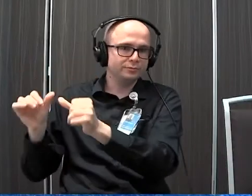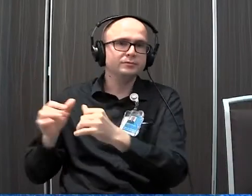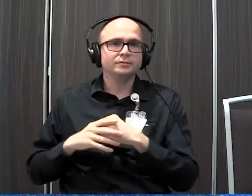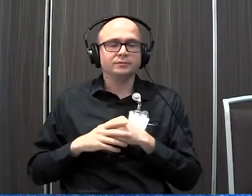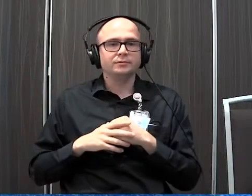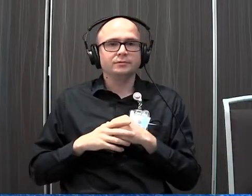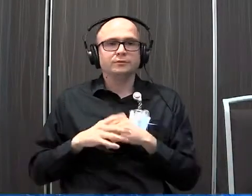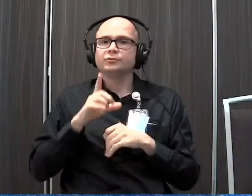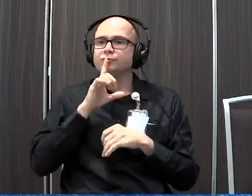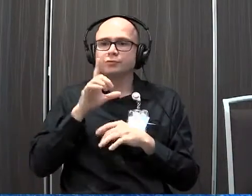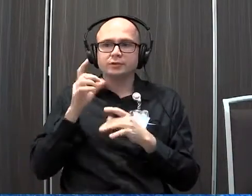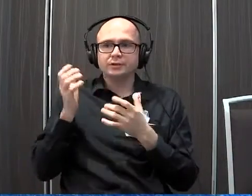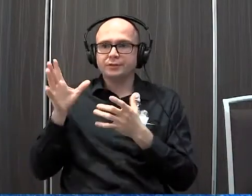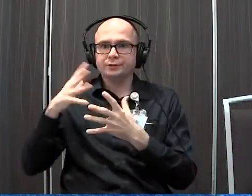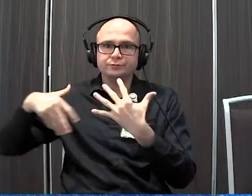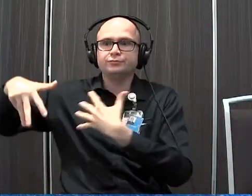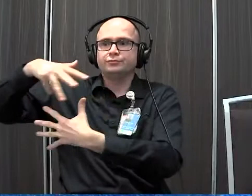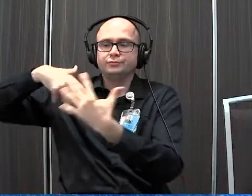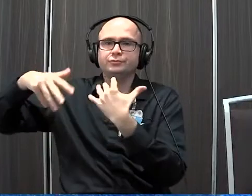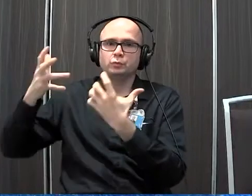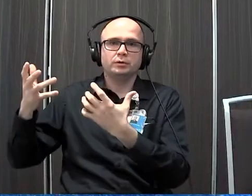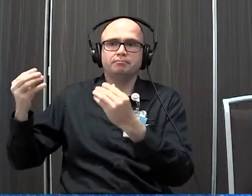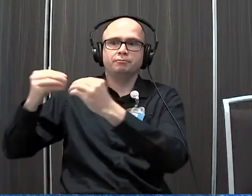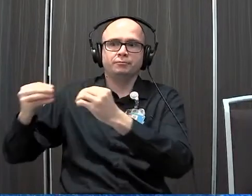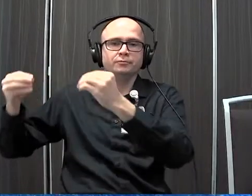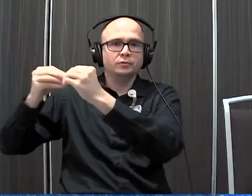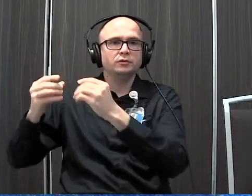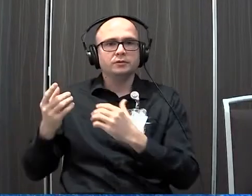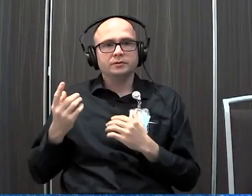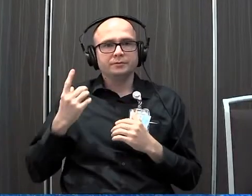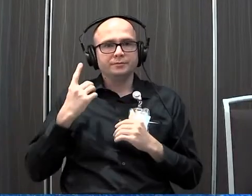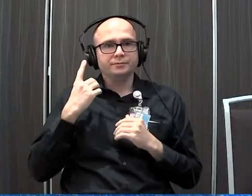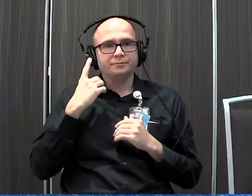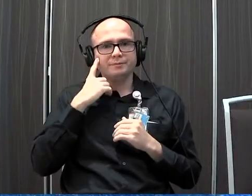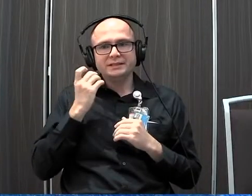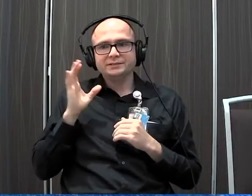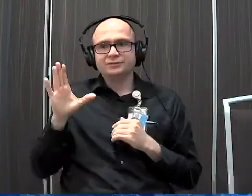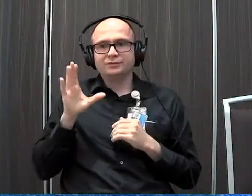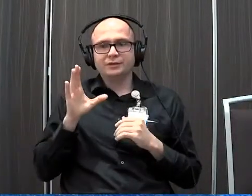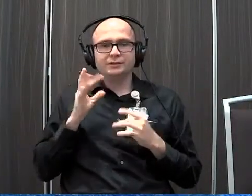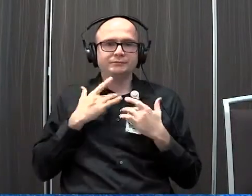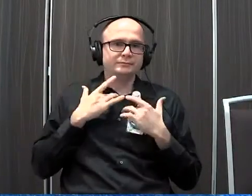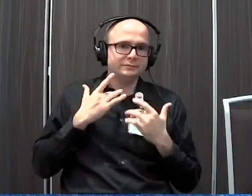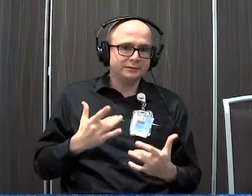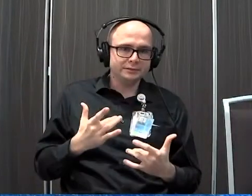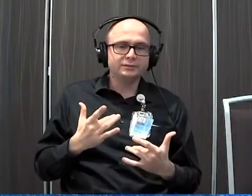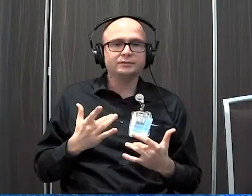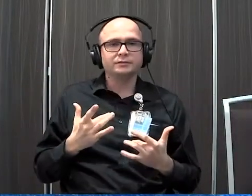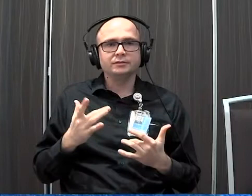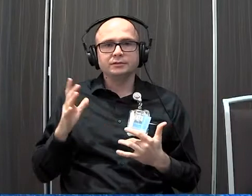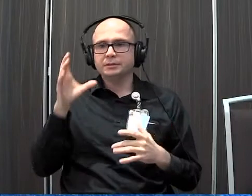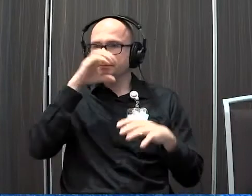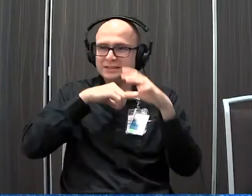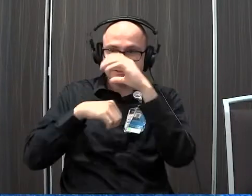really expanding their social world. But because of some of the characteristics of Charge, they miss out on a lot of the